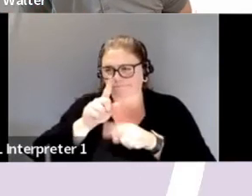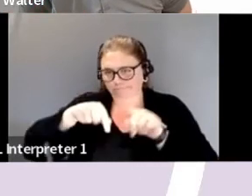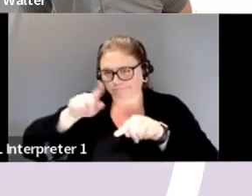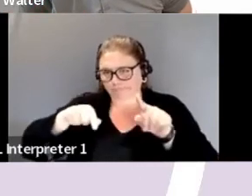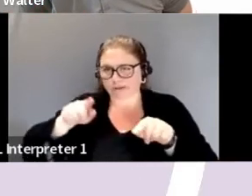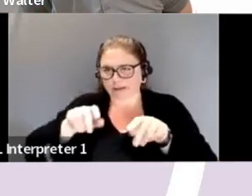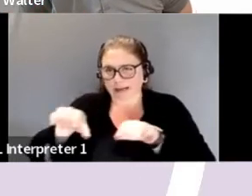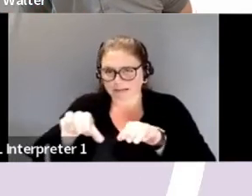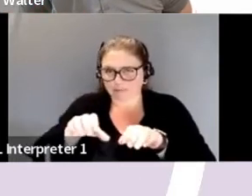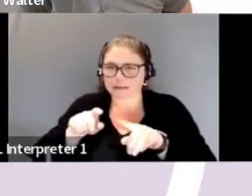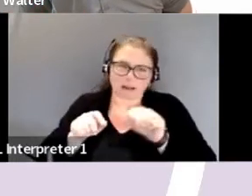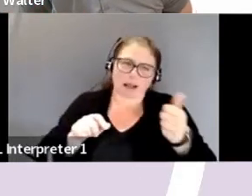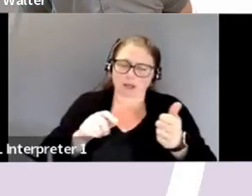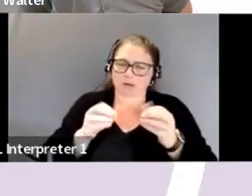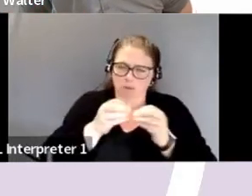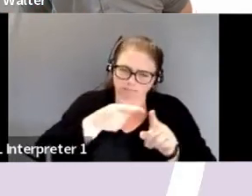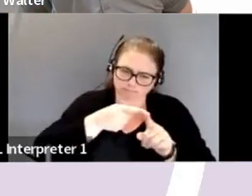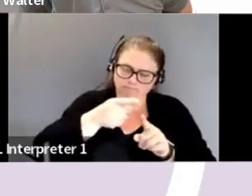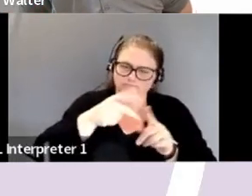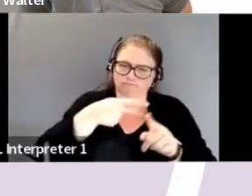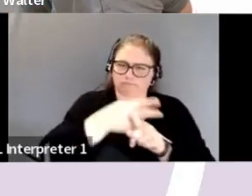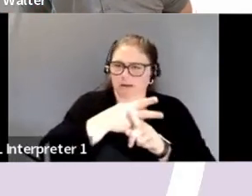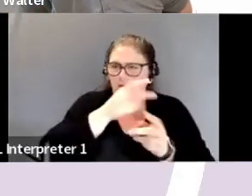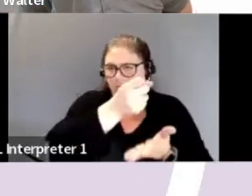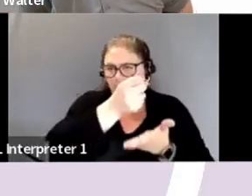then just drop in the chat and let us know.